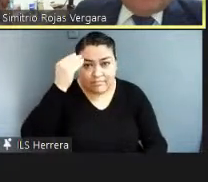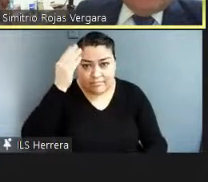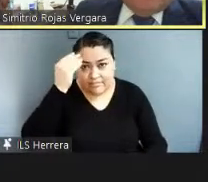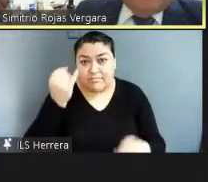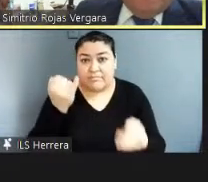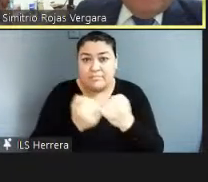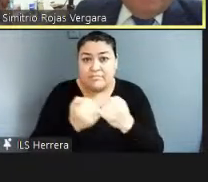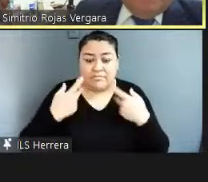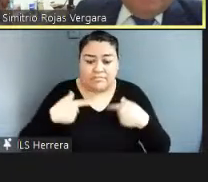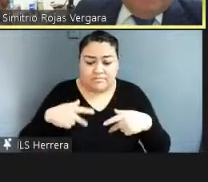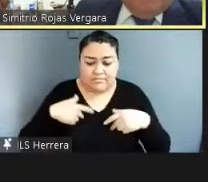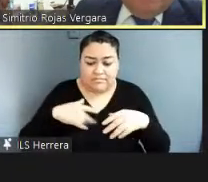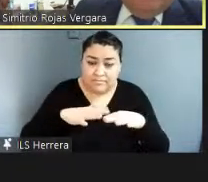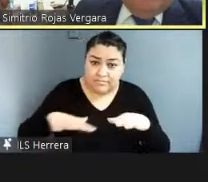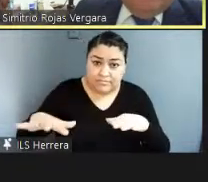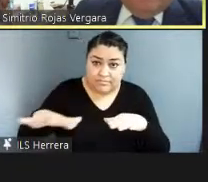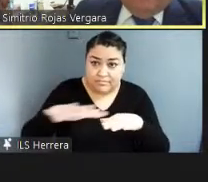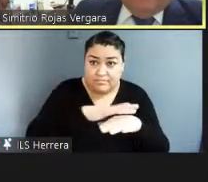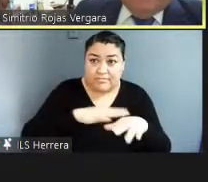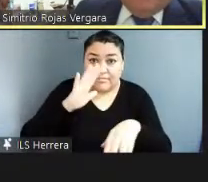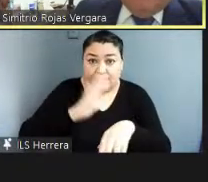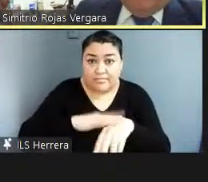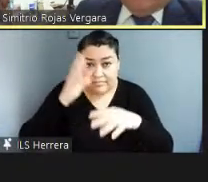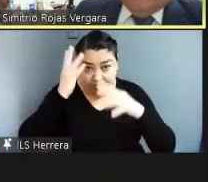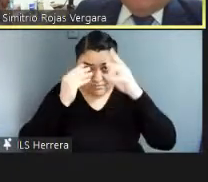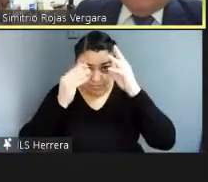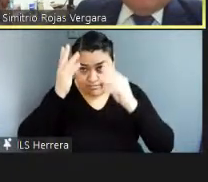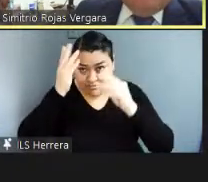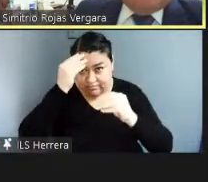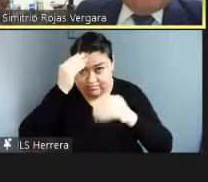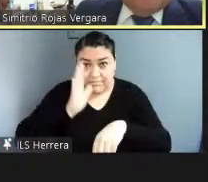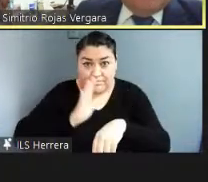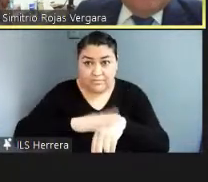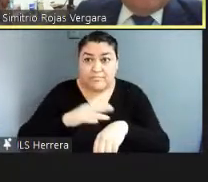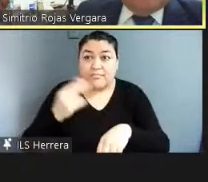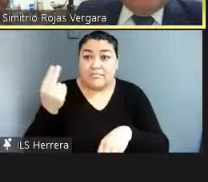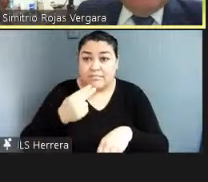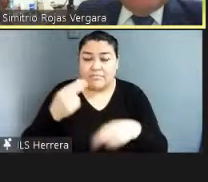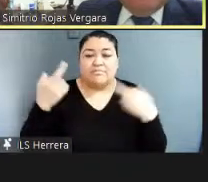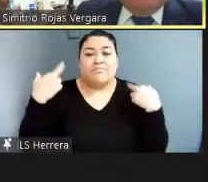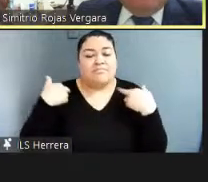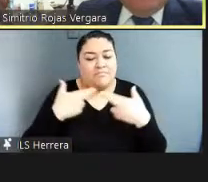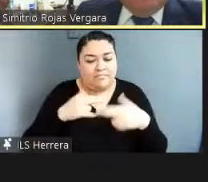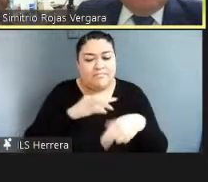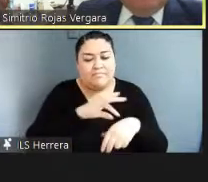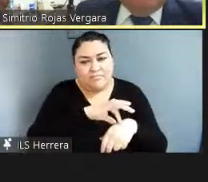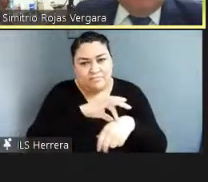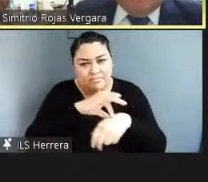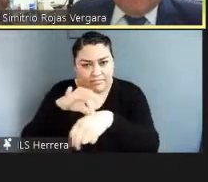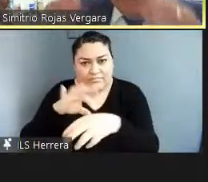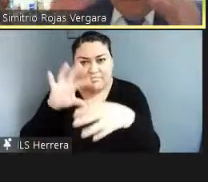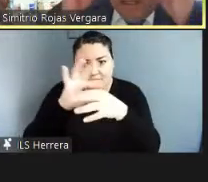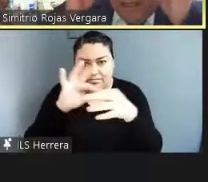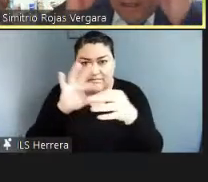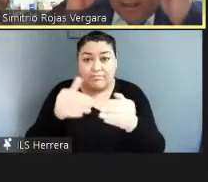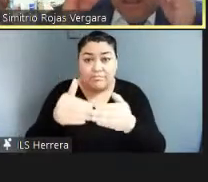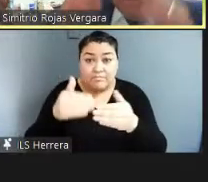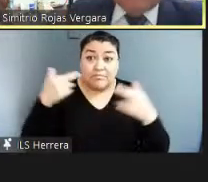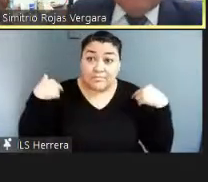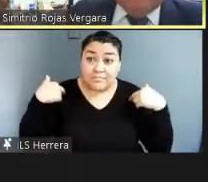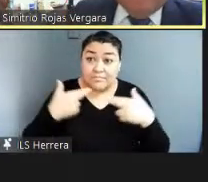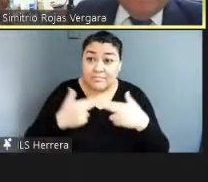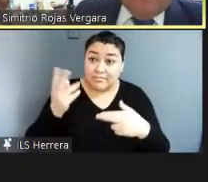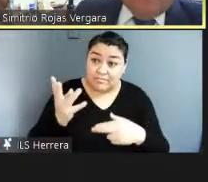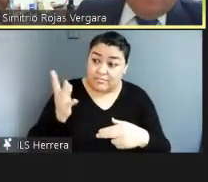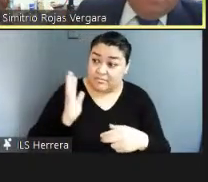an active learning and learning together with us. They need to have the right guide of their teachers. Teachers